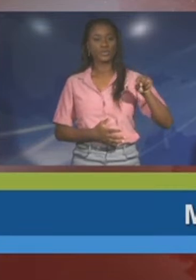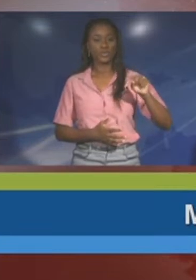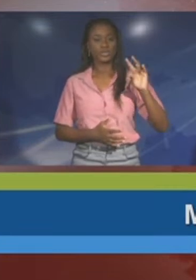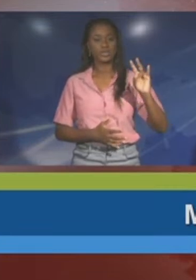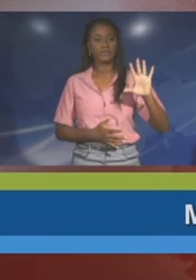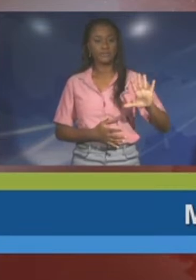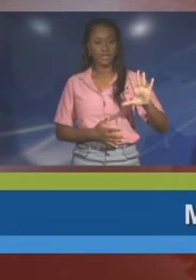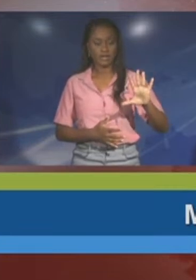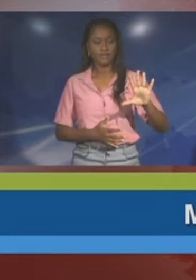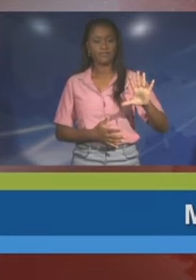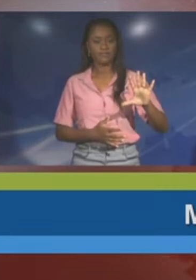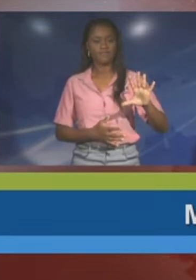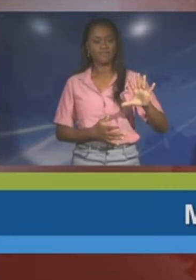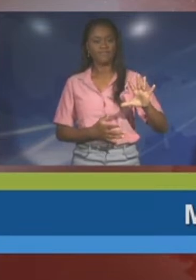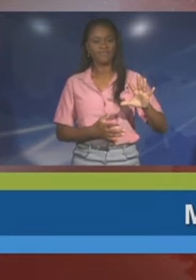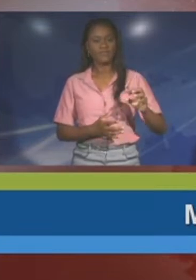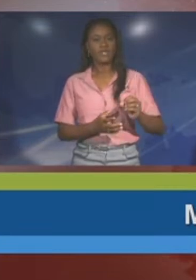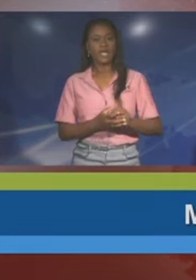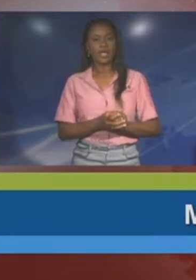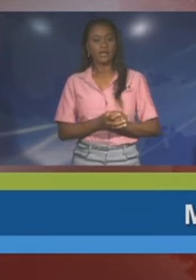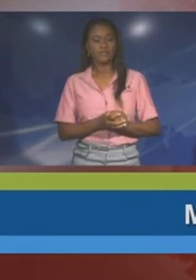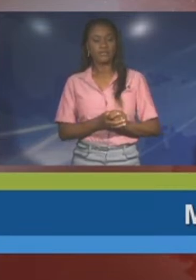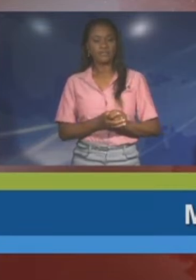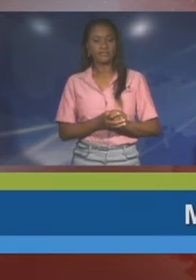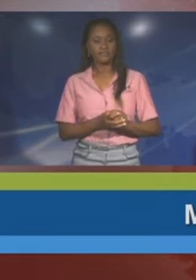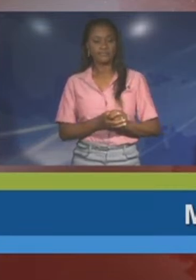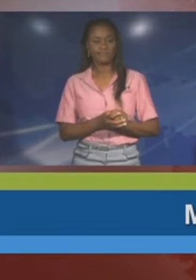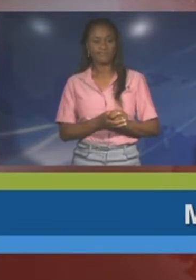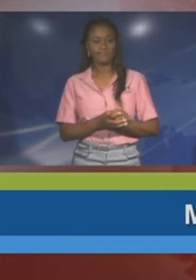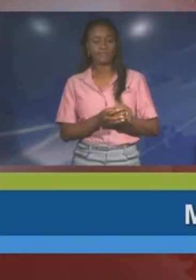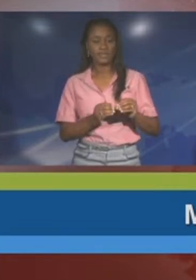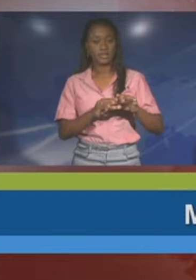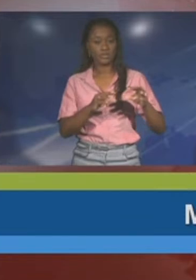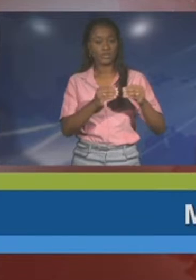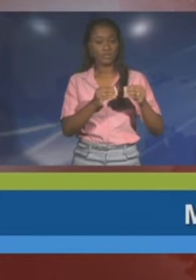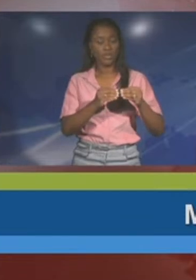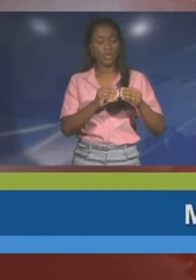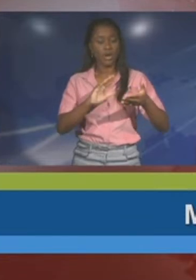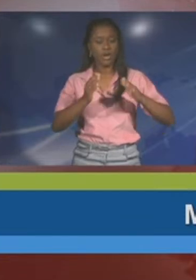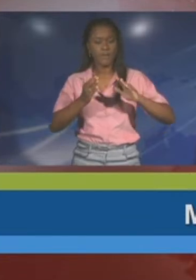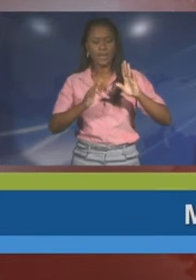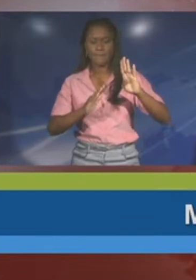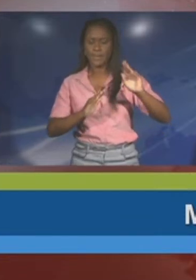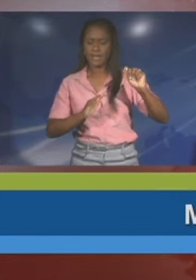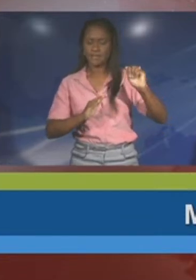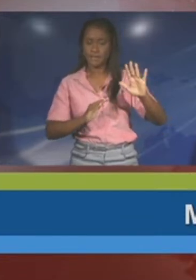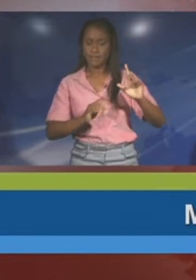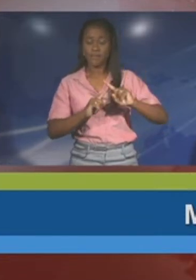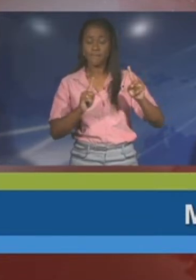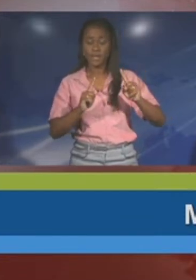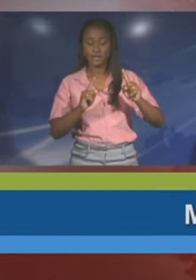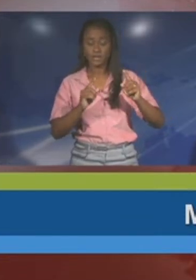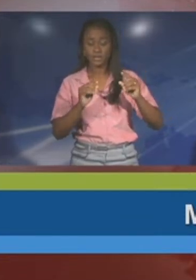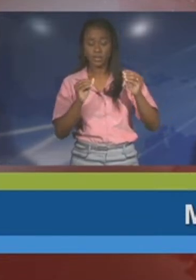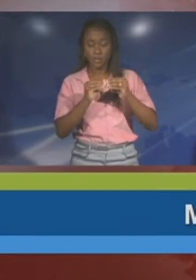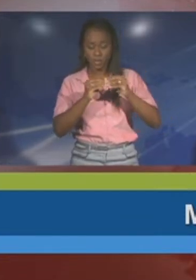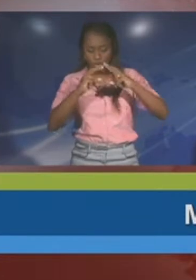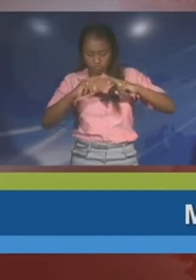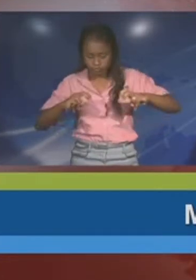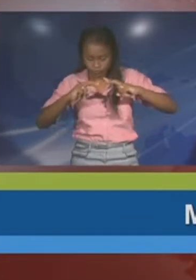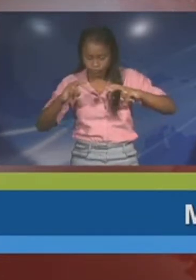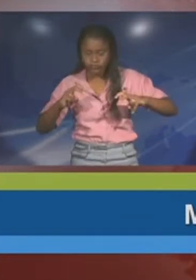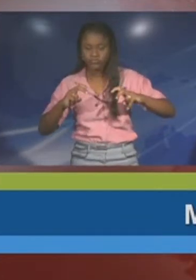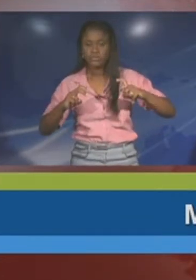BA2.75 seems to have a growth advantage over BA5, but more data is required to verify this